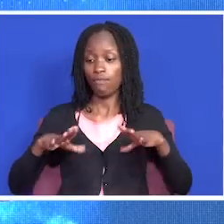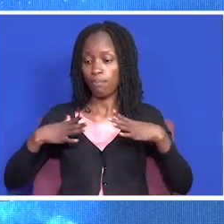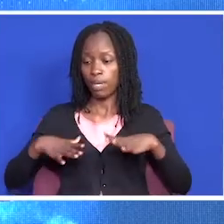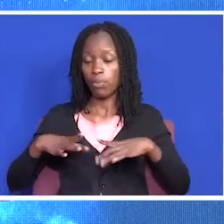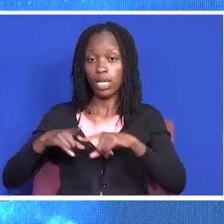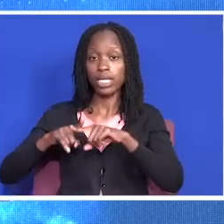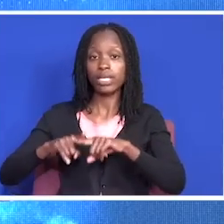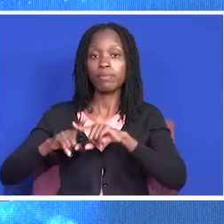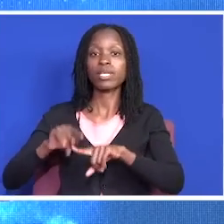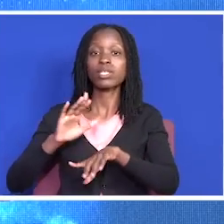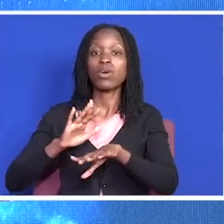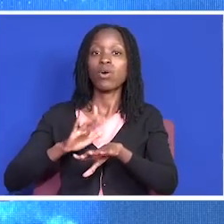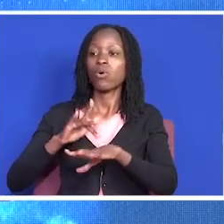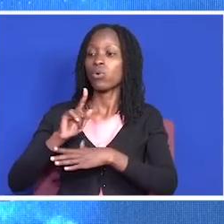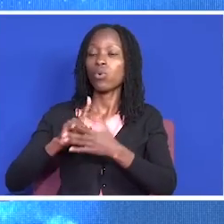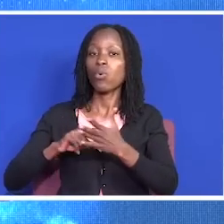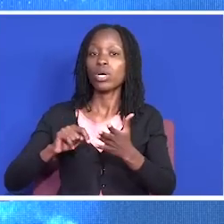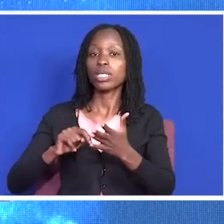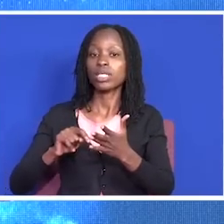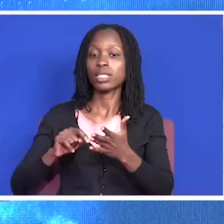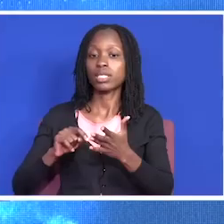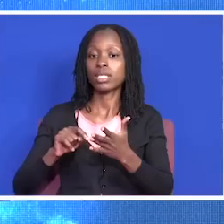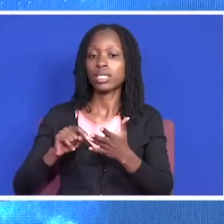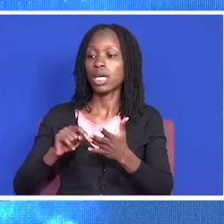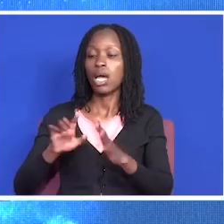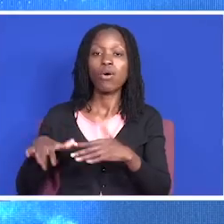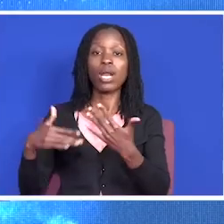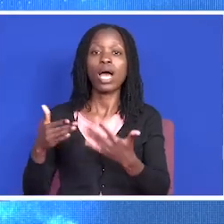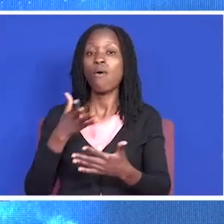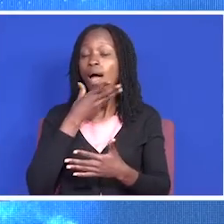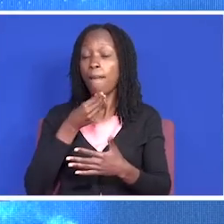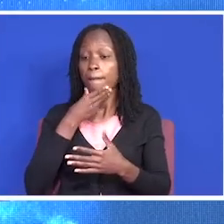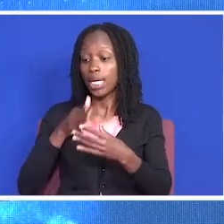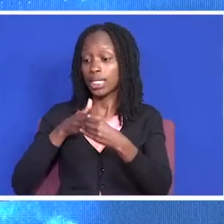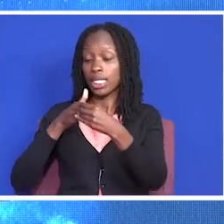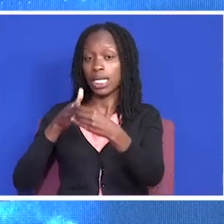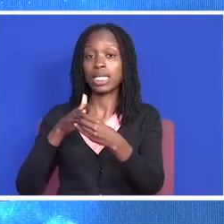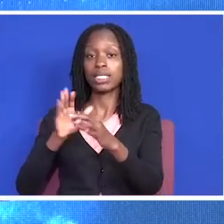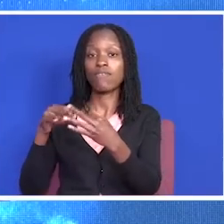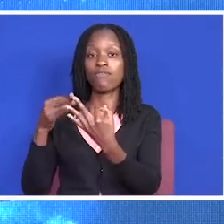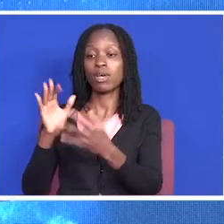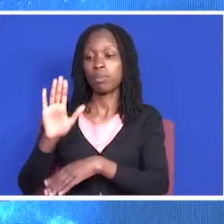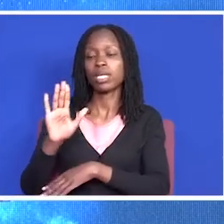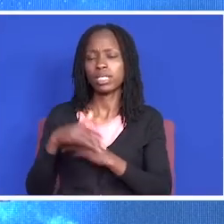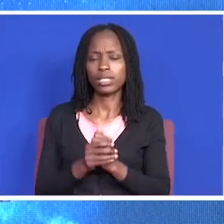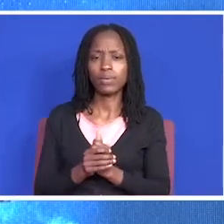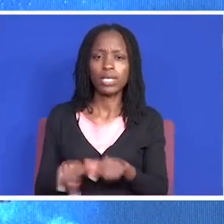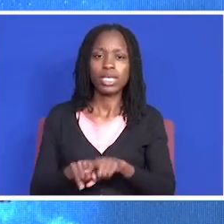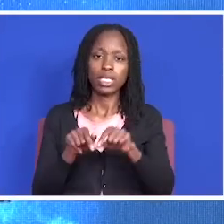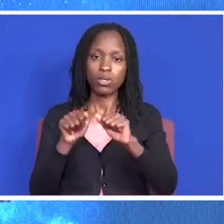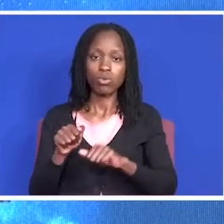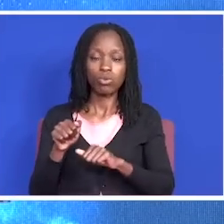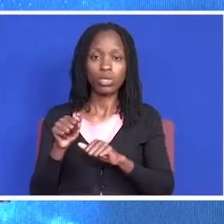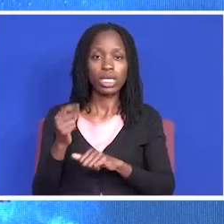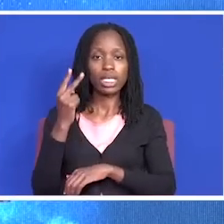up with what happens to the man in the community. So you can